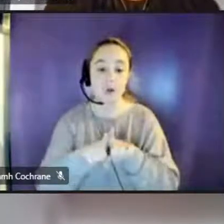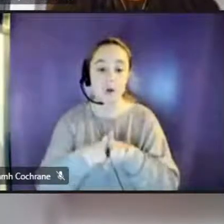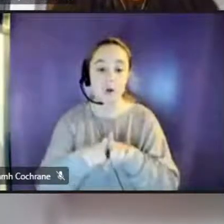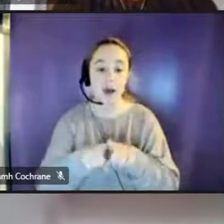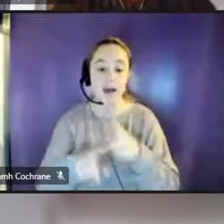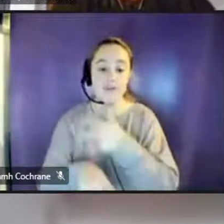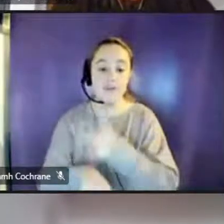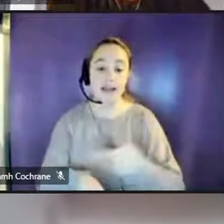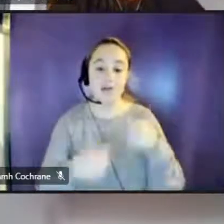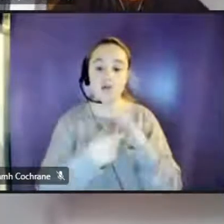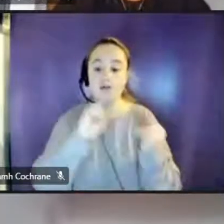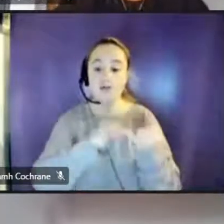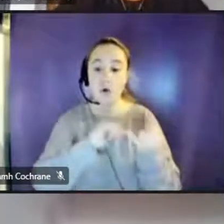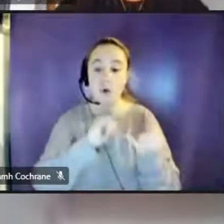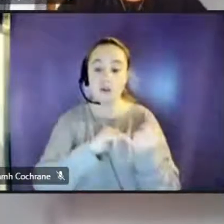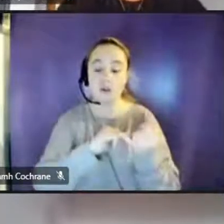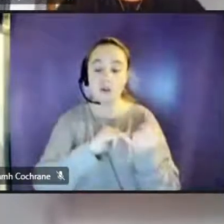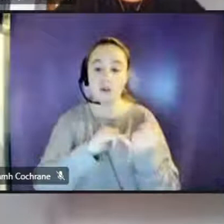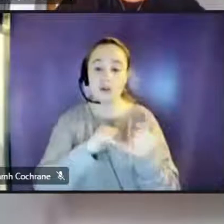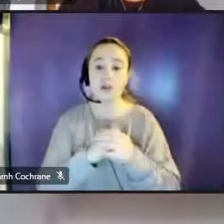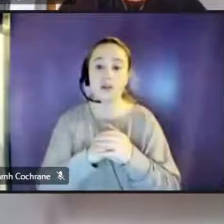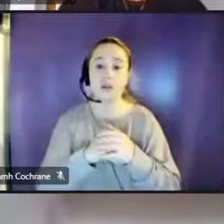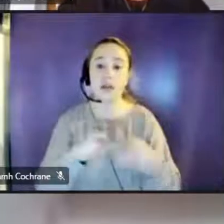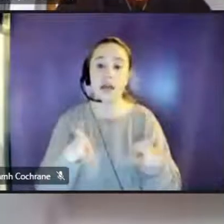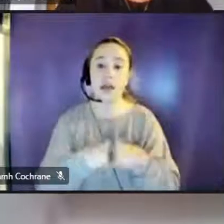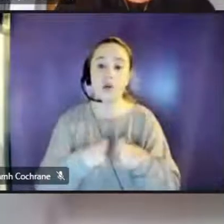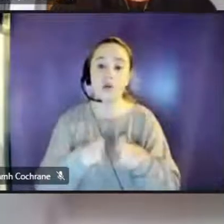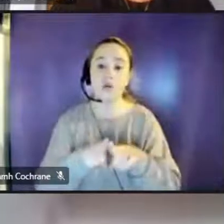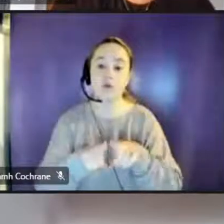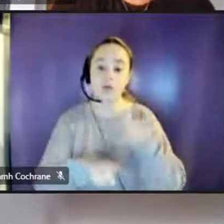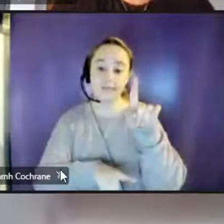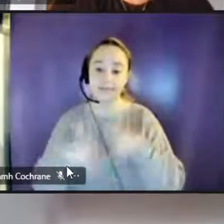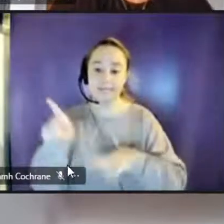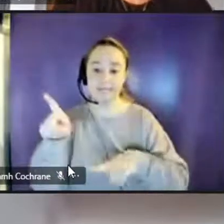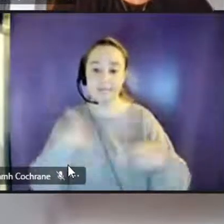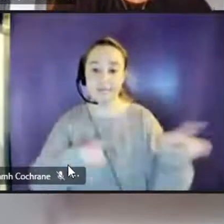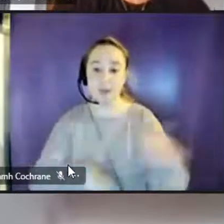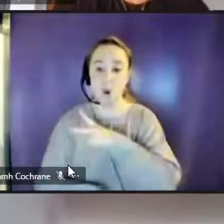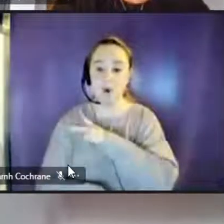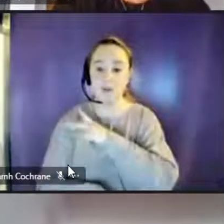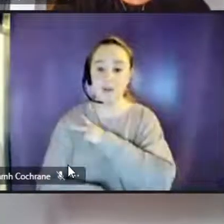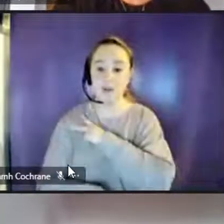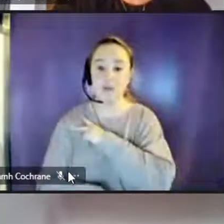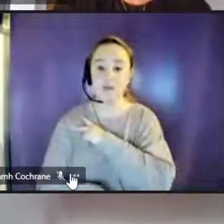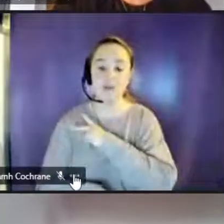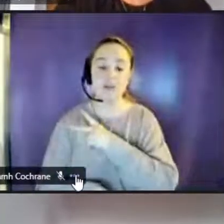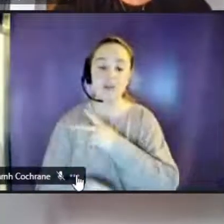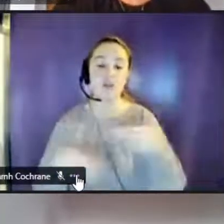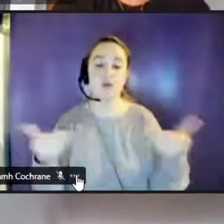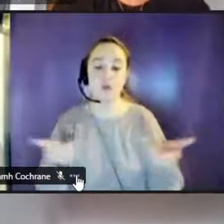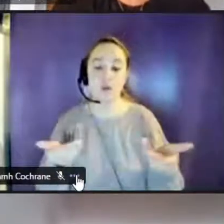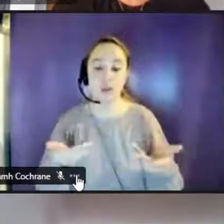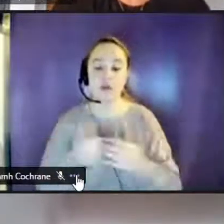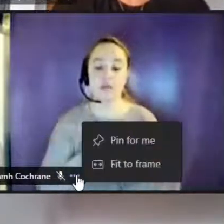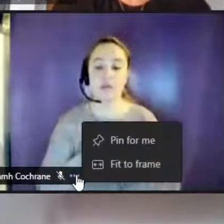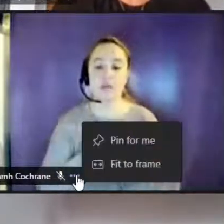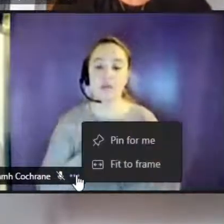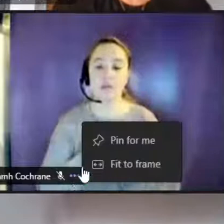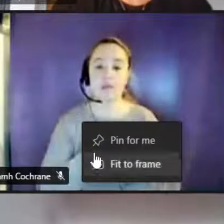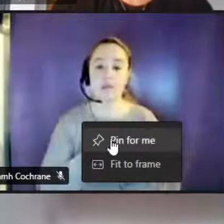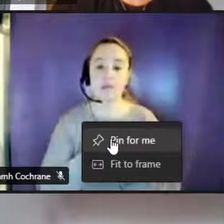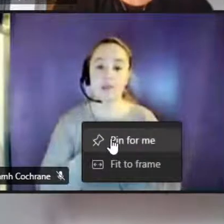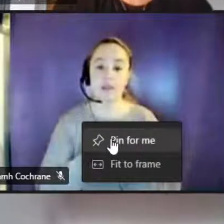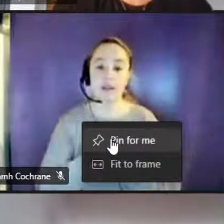Councillor Ross. We also have a variety of officers in attendance today, as well